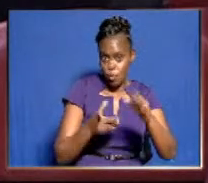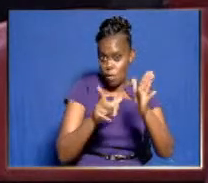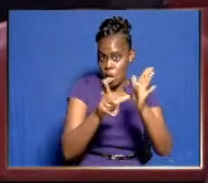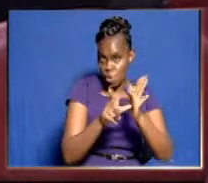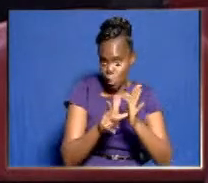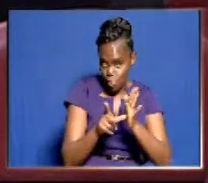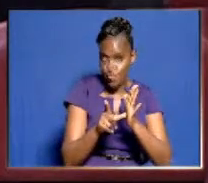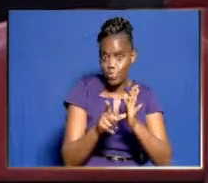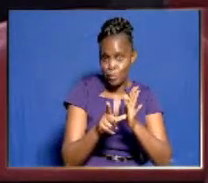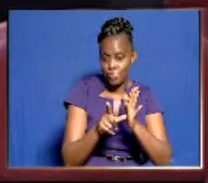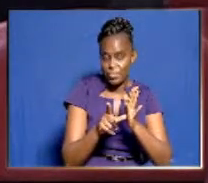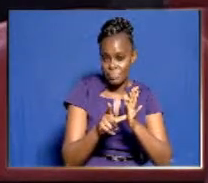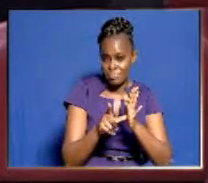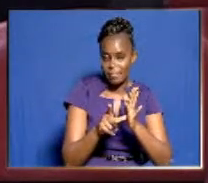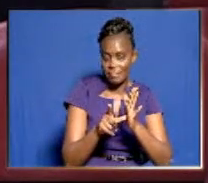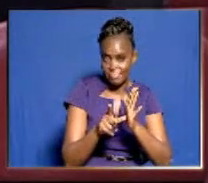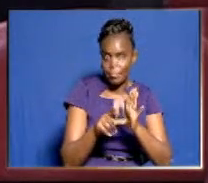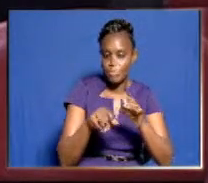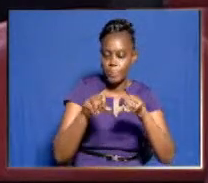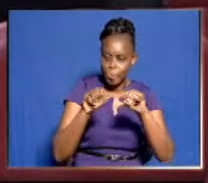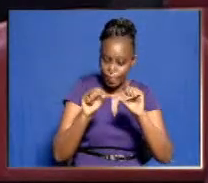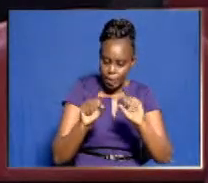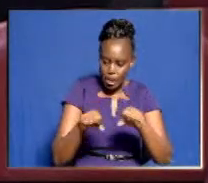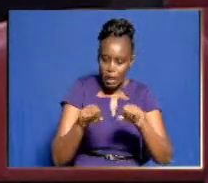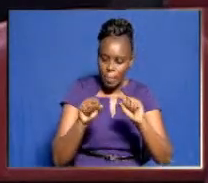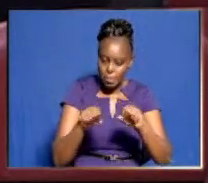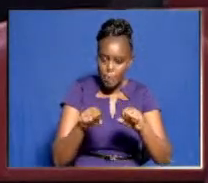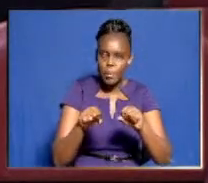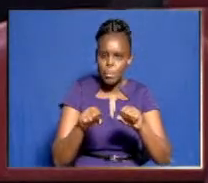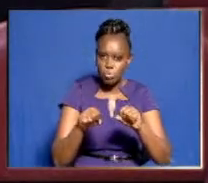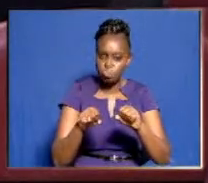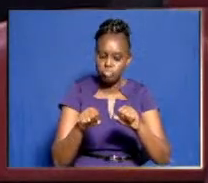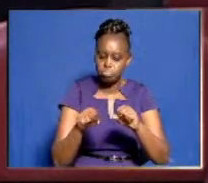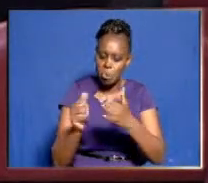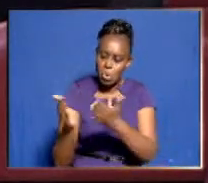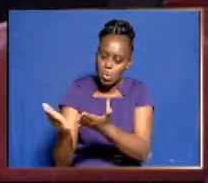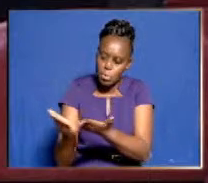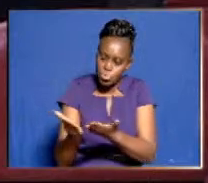ceiling to be able to accommodate